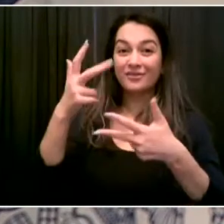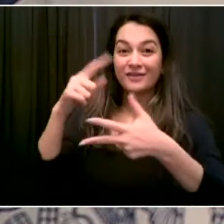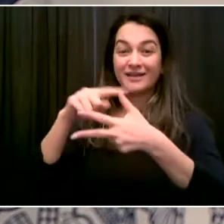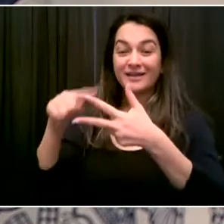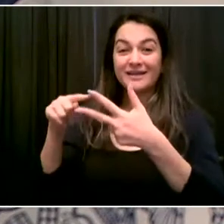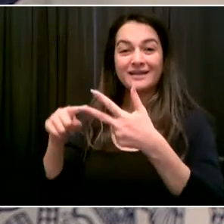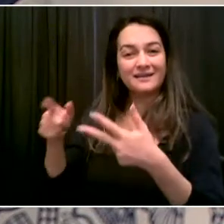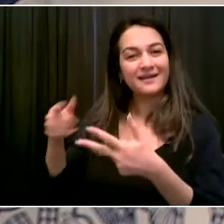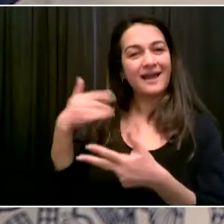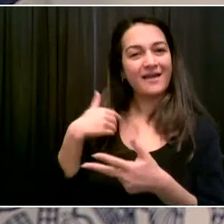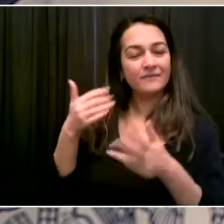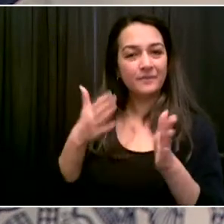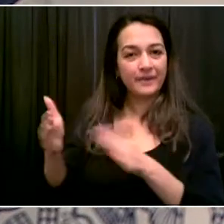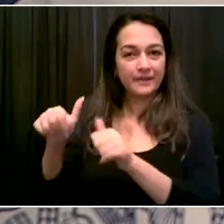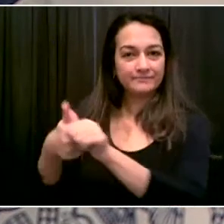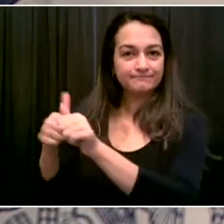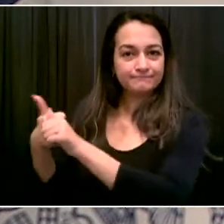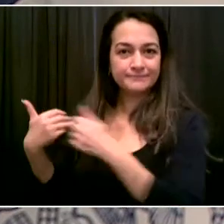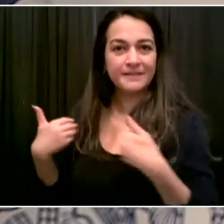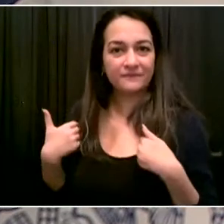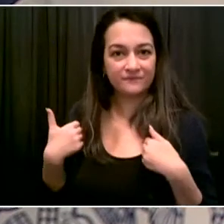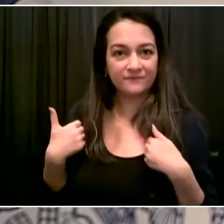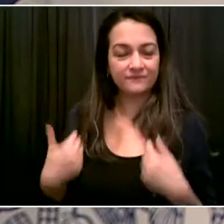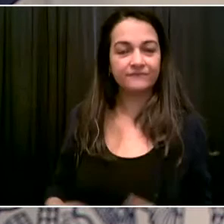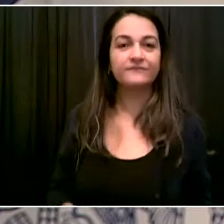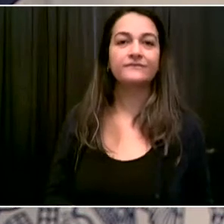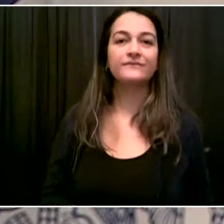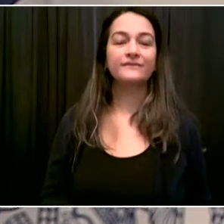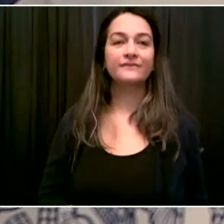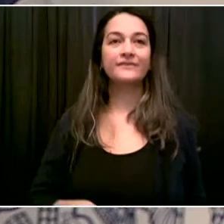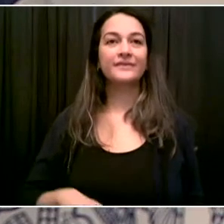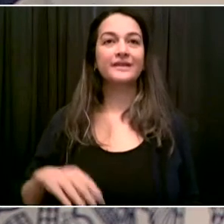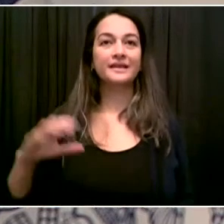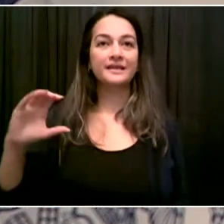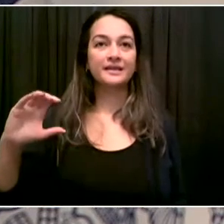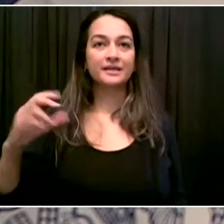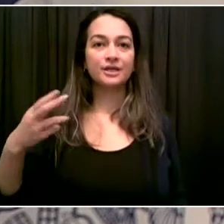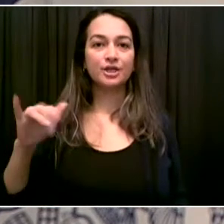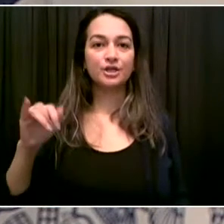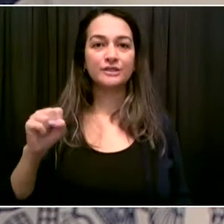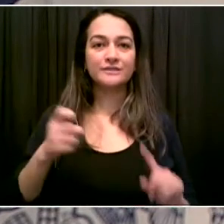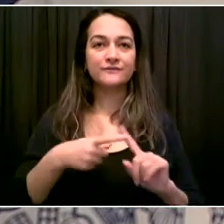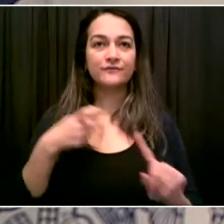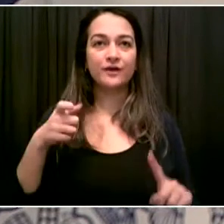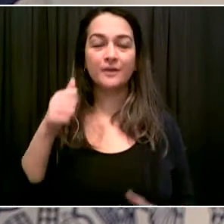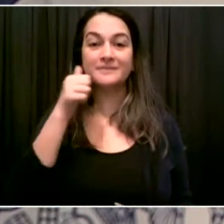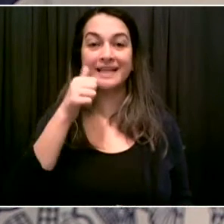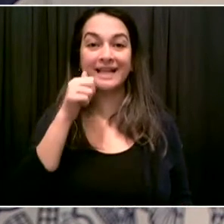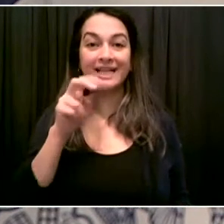Good morning, Mr. Mayor. Can you hear me? Yeah, Chris, how you doing? I'm good. How are you doing? Good, man.